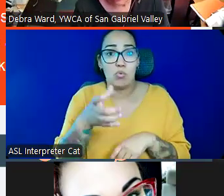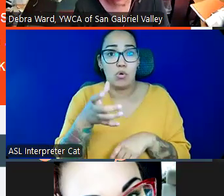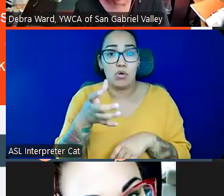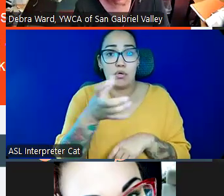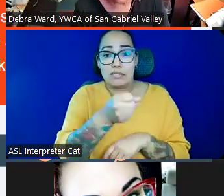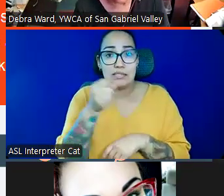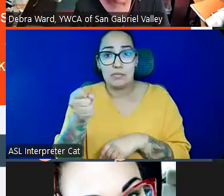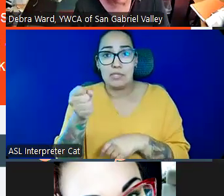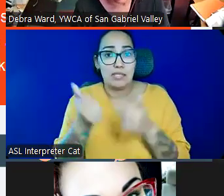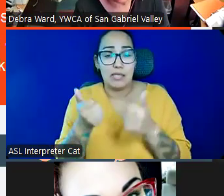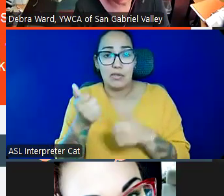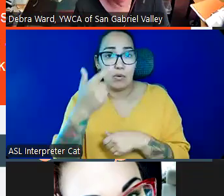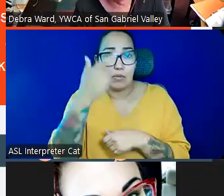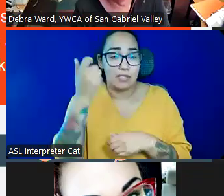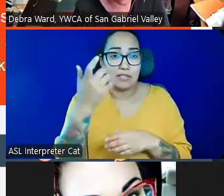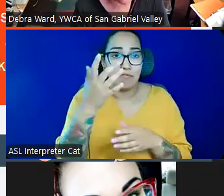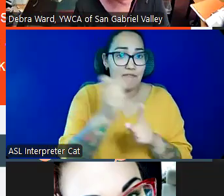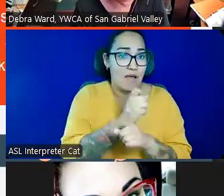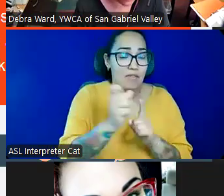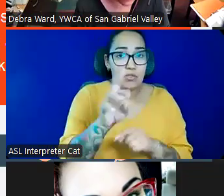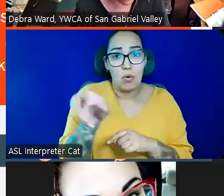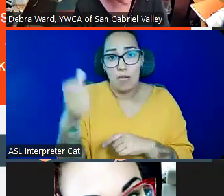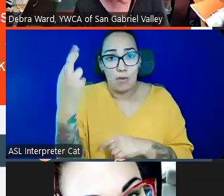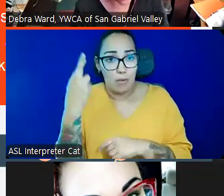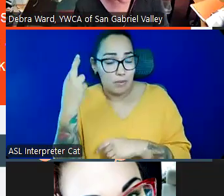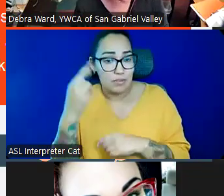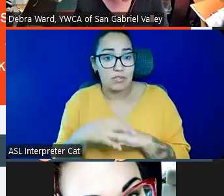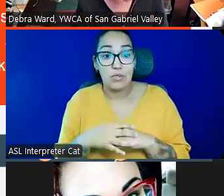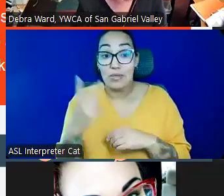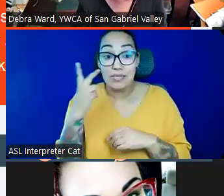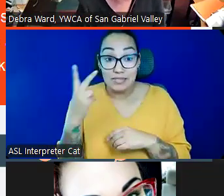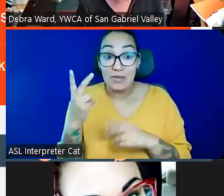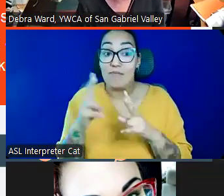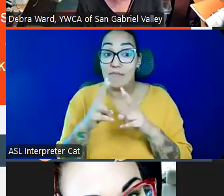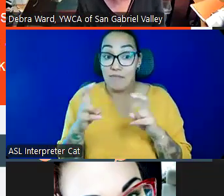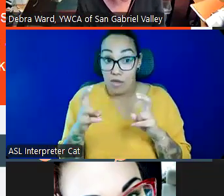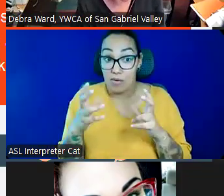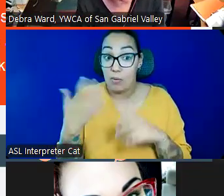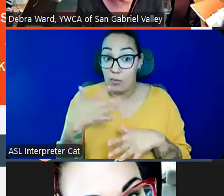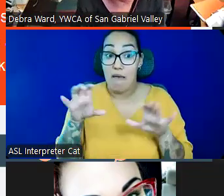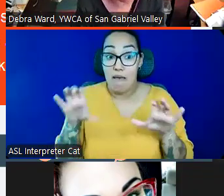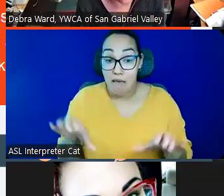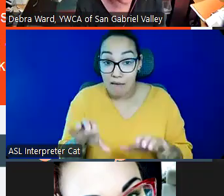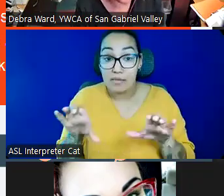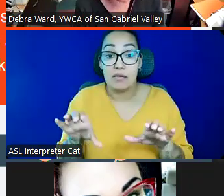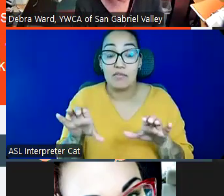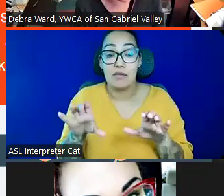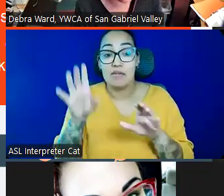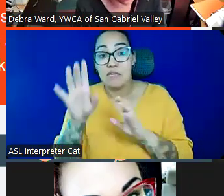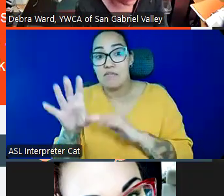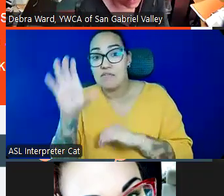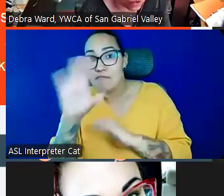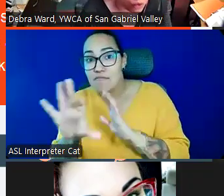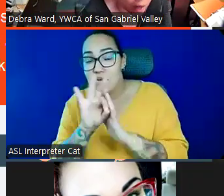violence or through other means. You can see we were very active in providing